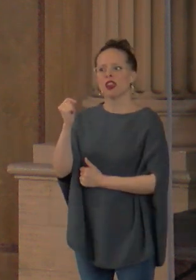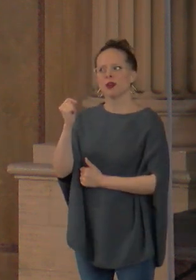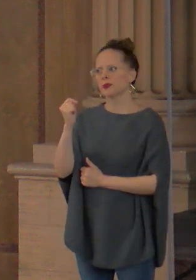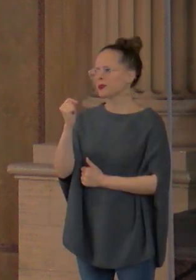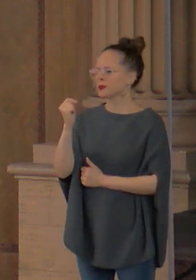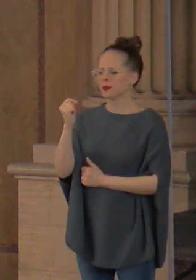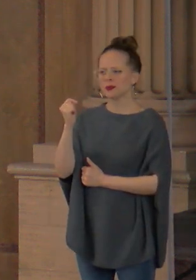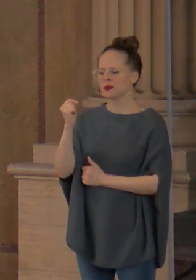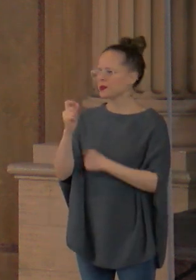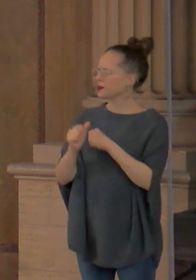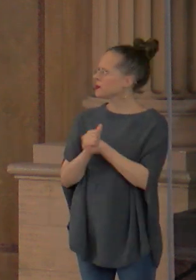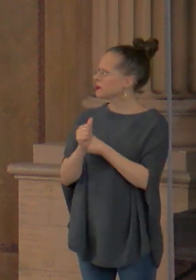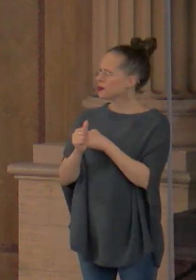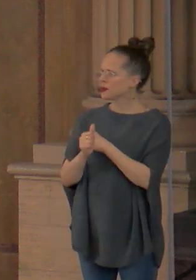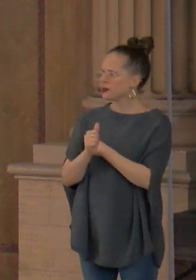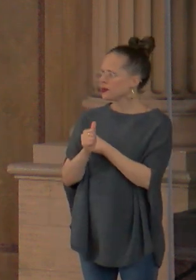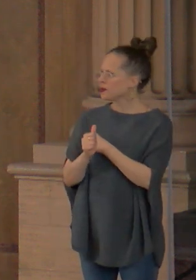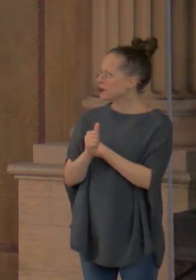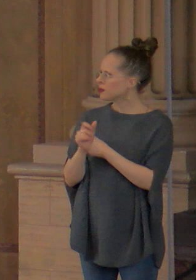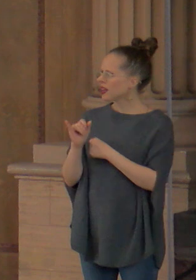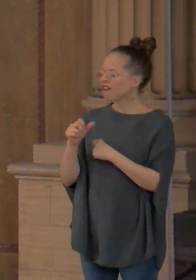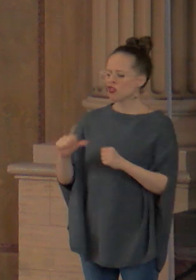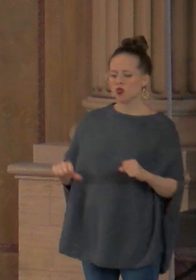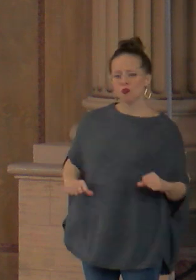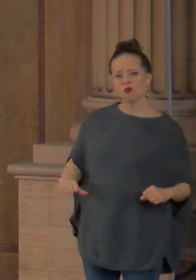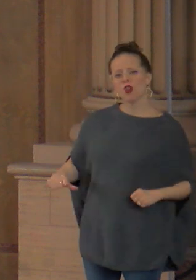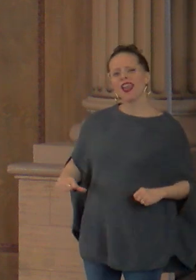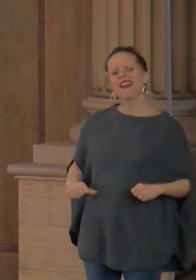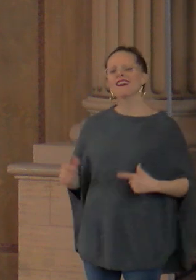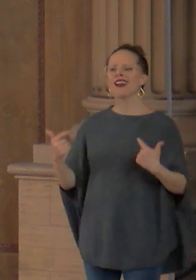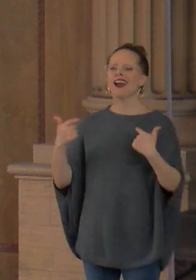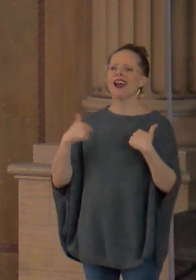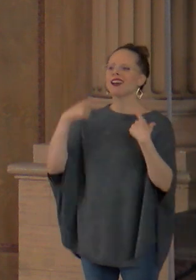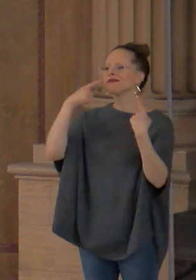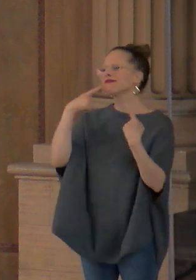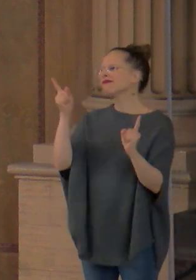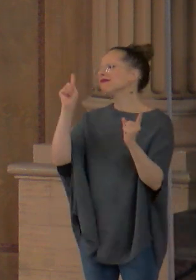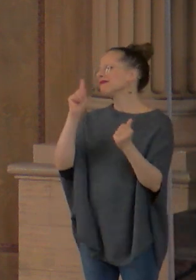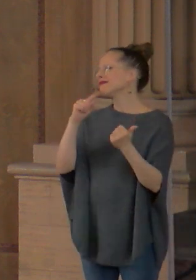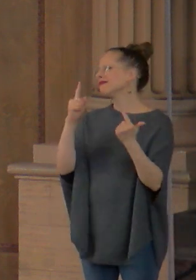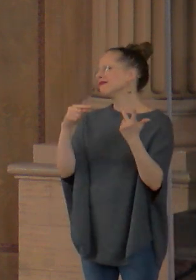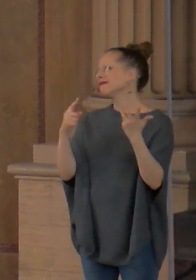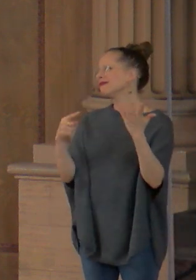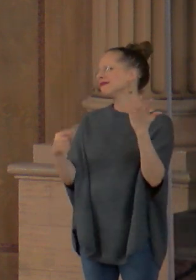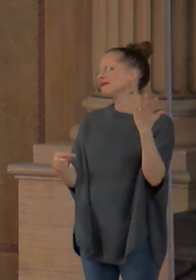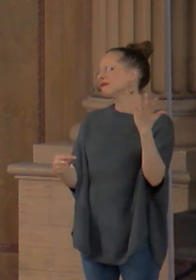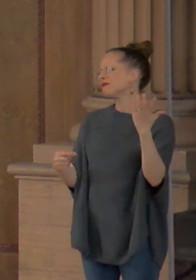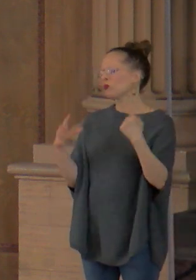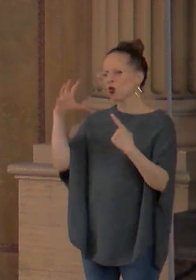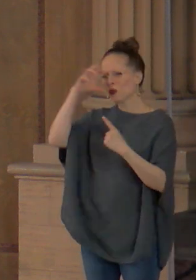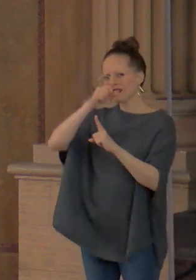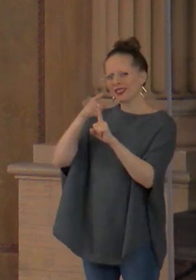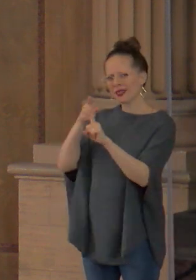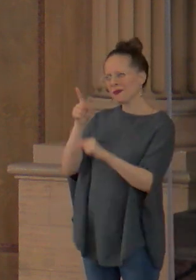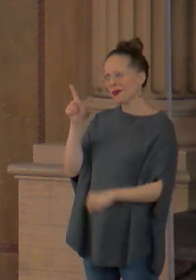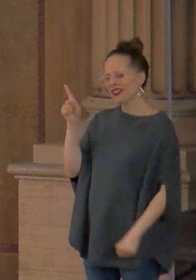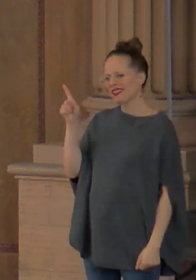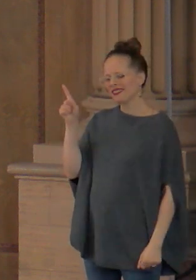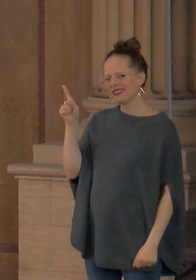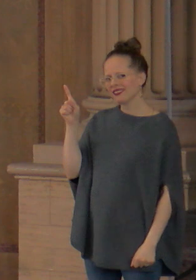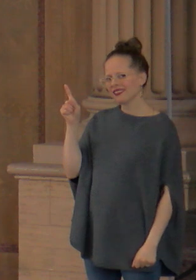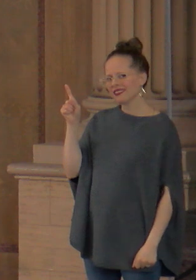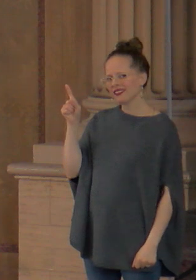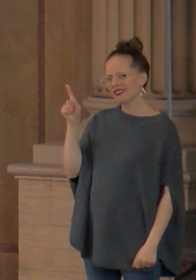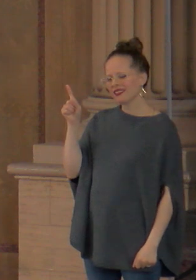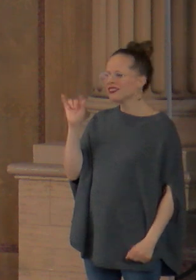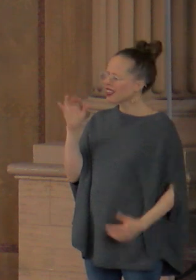If we take this supper in any way bragging about our own personal righteousness, we're missing the message of this supper. If we take